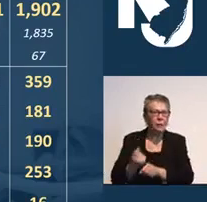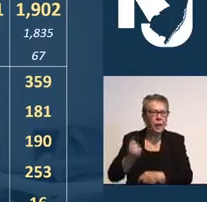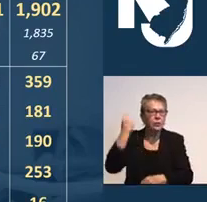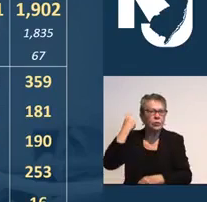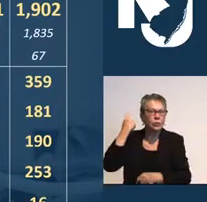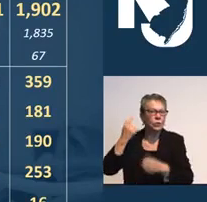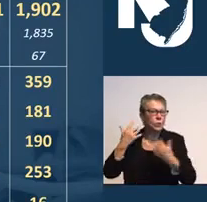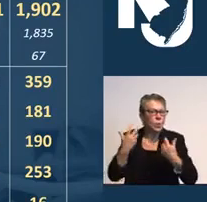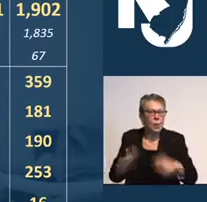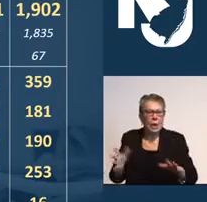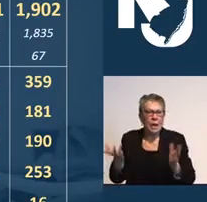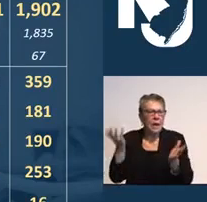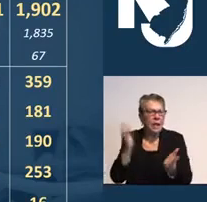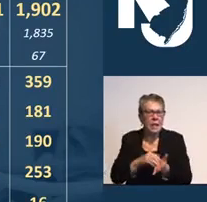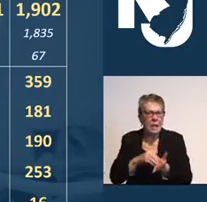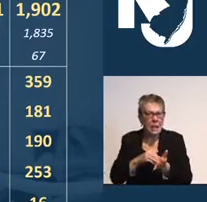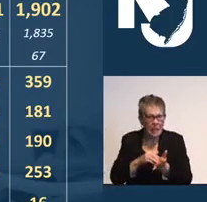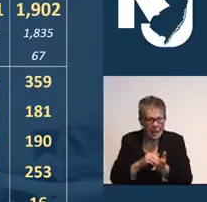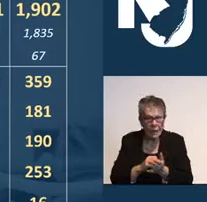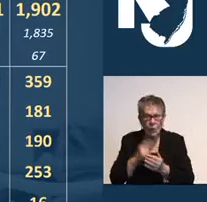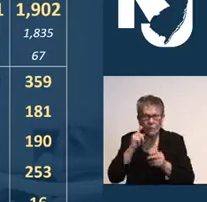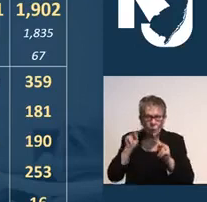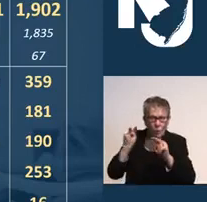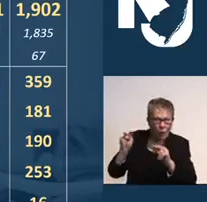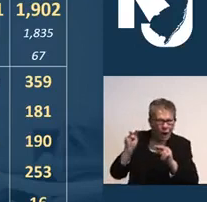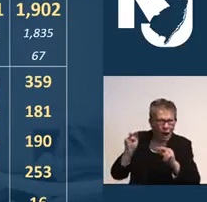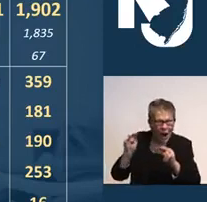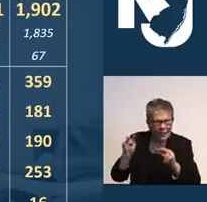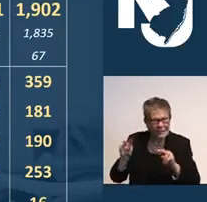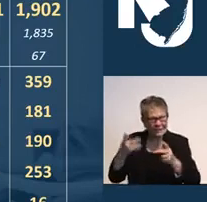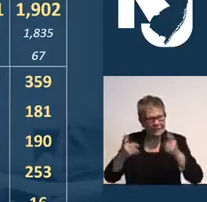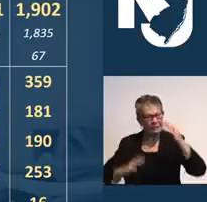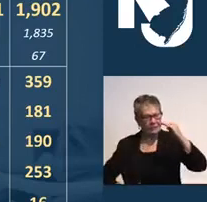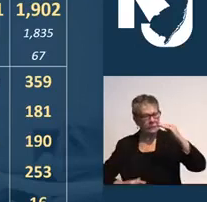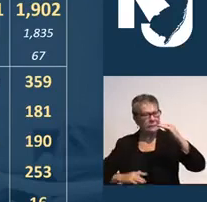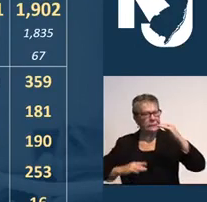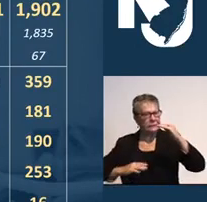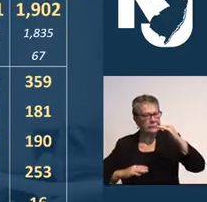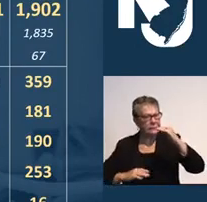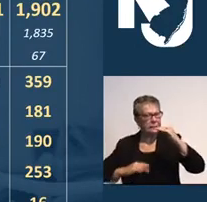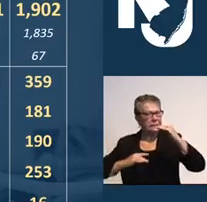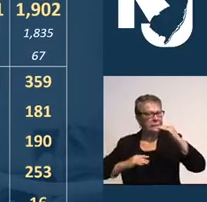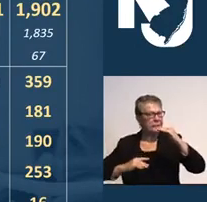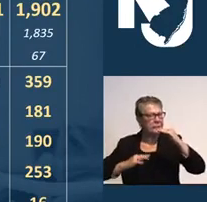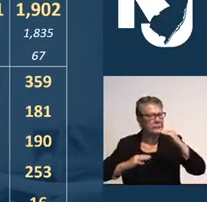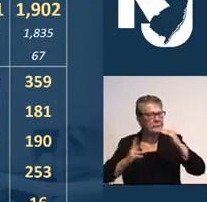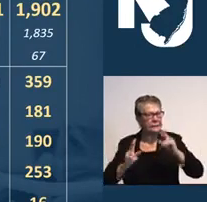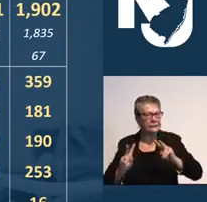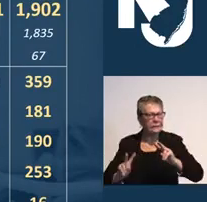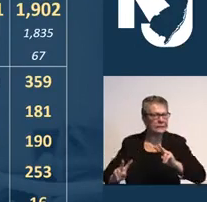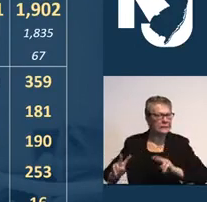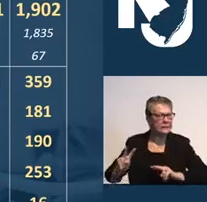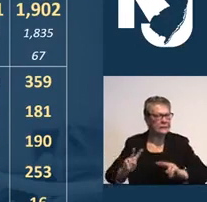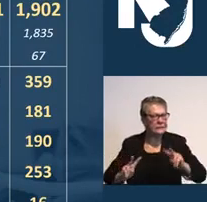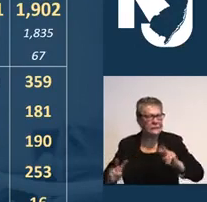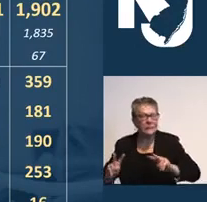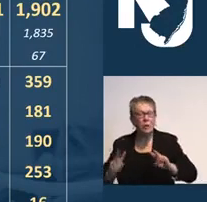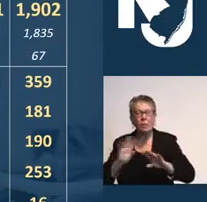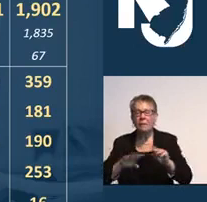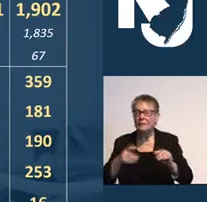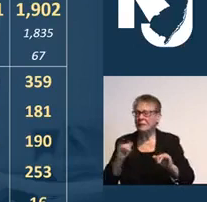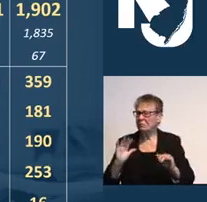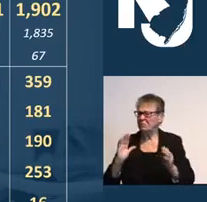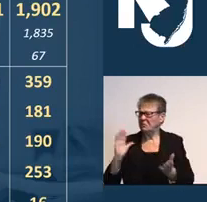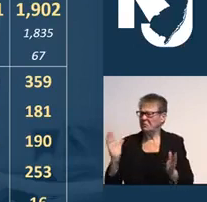see here, we continue to stay at hospitalization levels that are just a fraction of what they were at this time last year, even